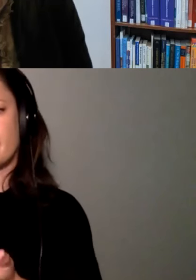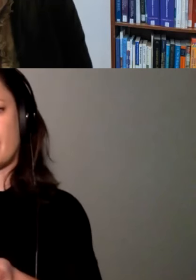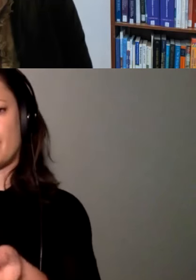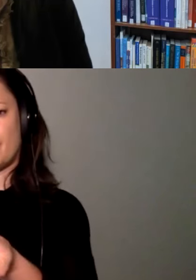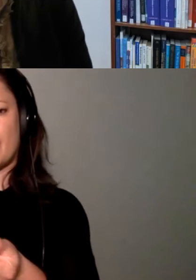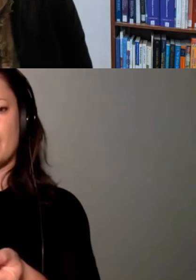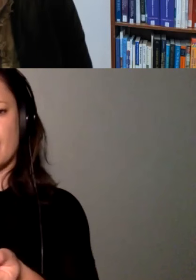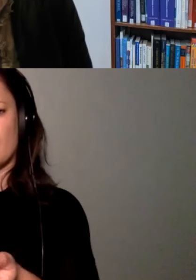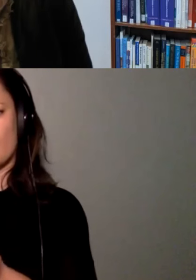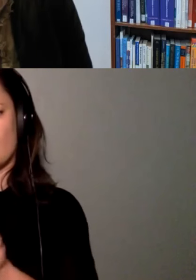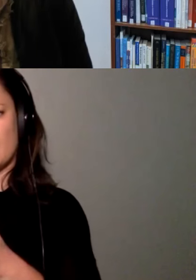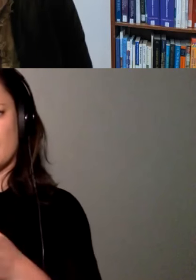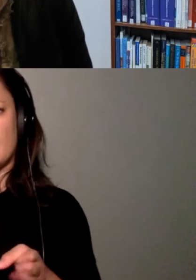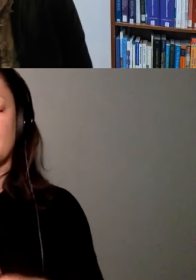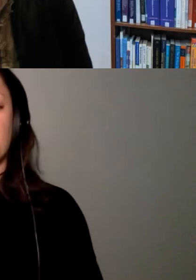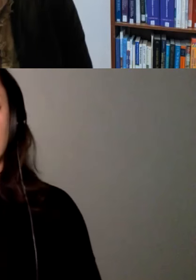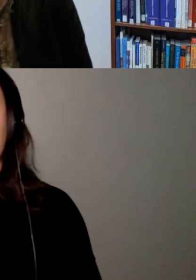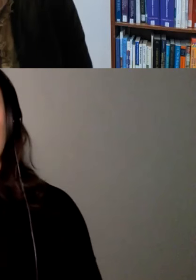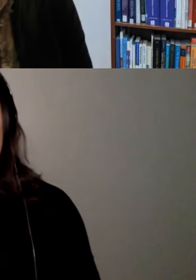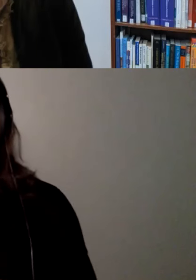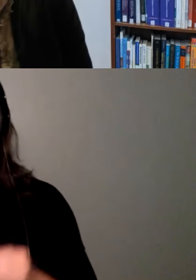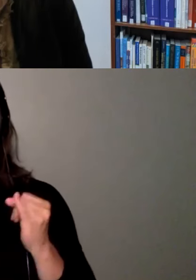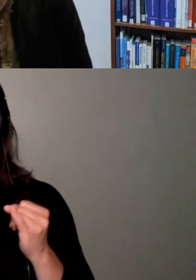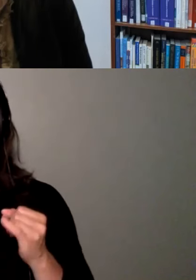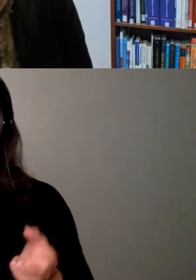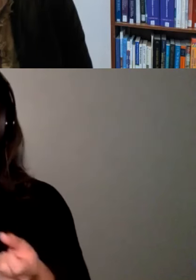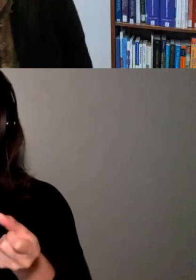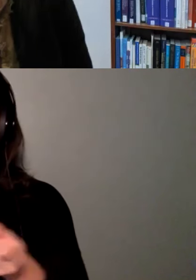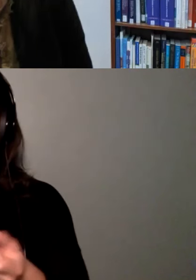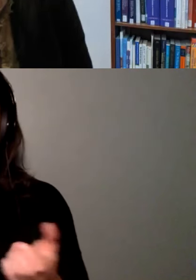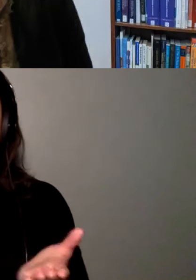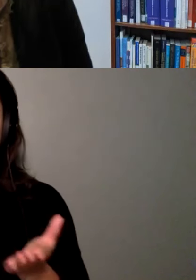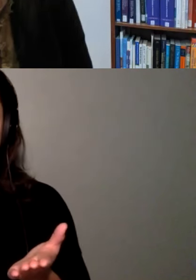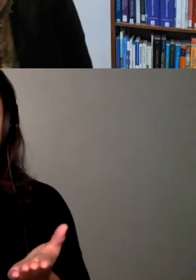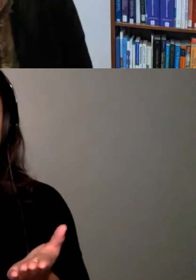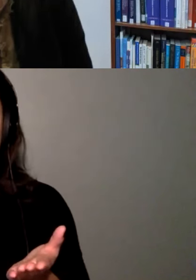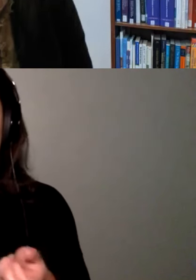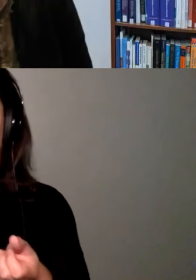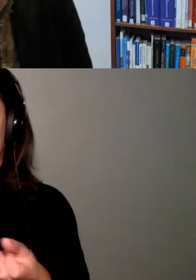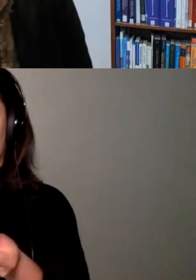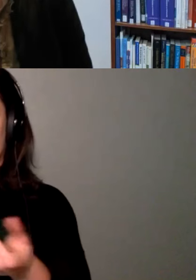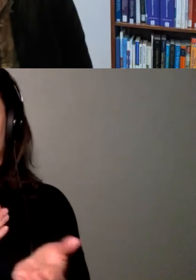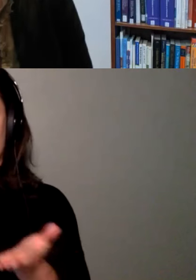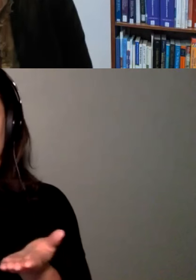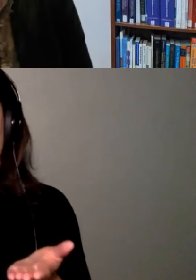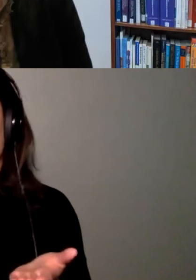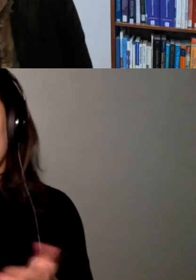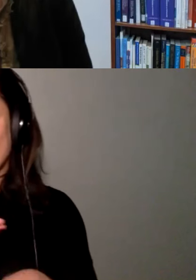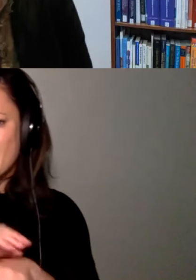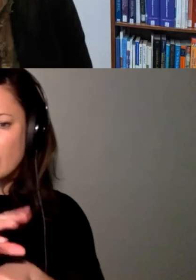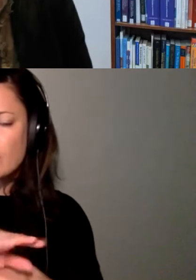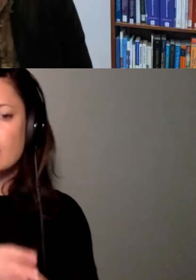planning. And finally, supportive services. To assess supportive services such as